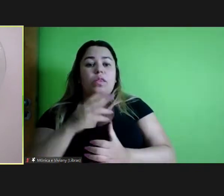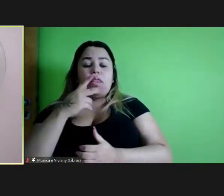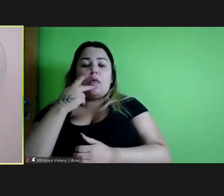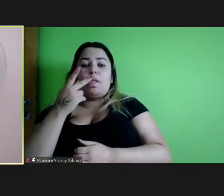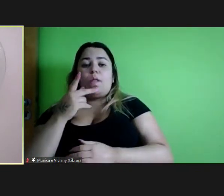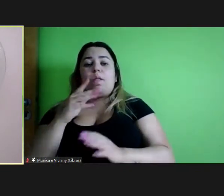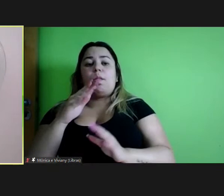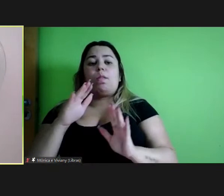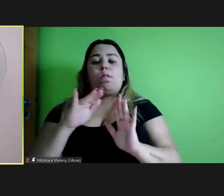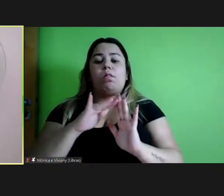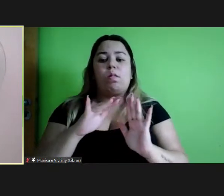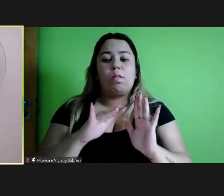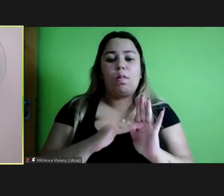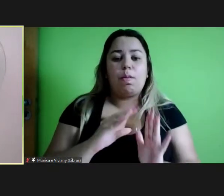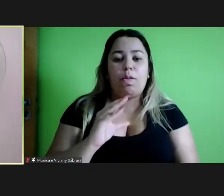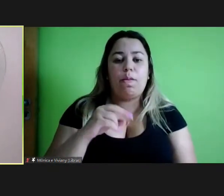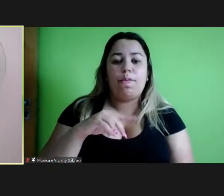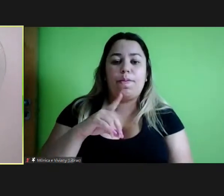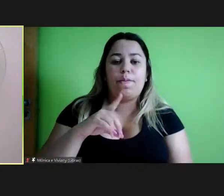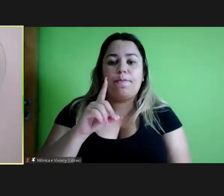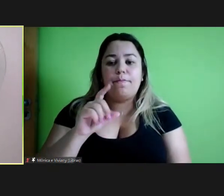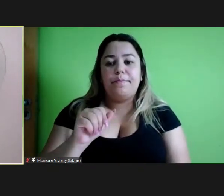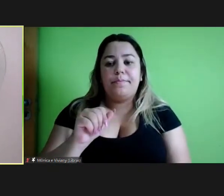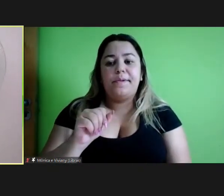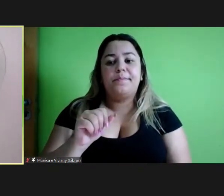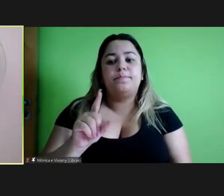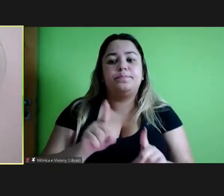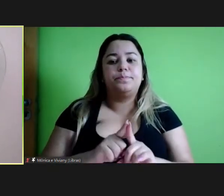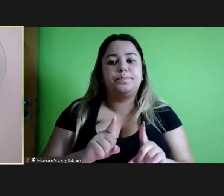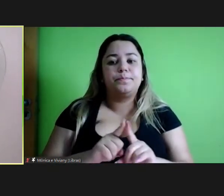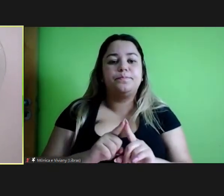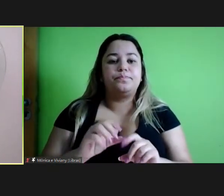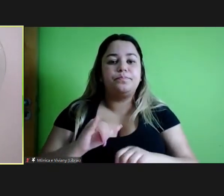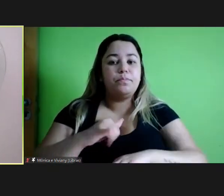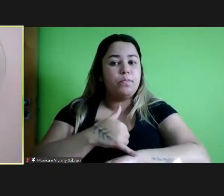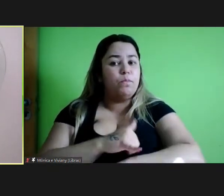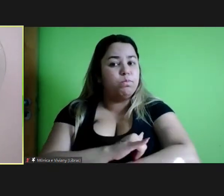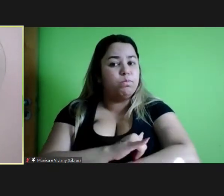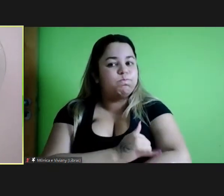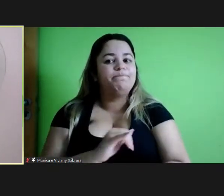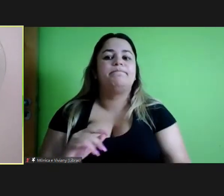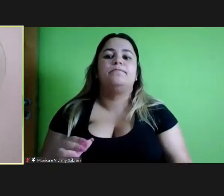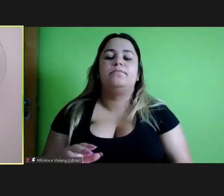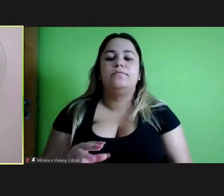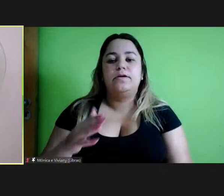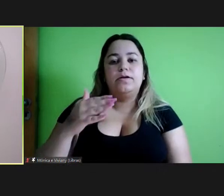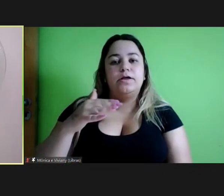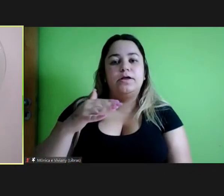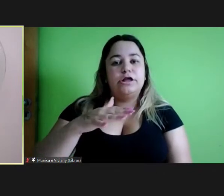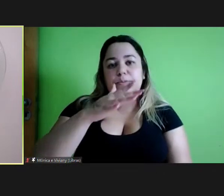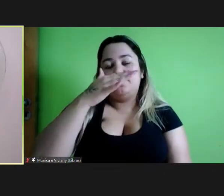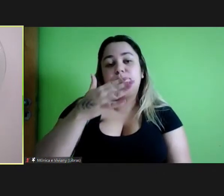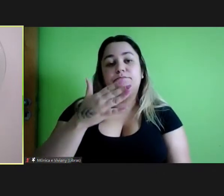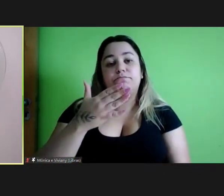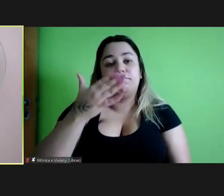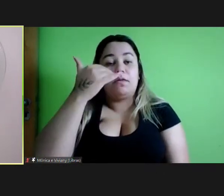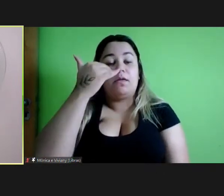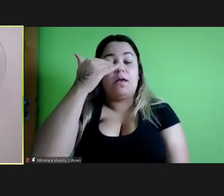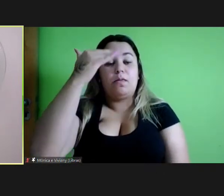She will talk about the Canadian guidelines of clinical practice for the handling of obesity